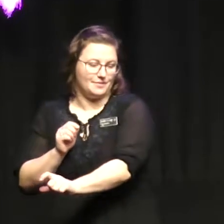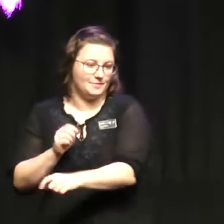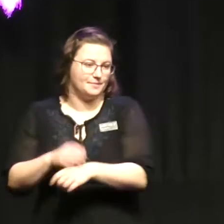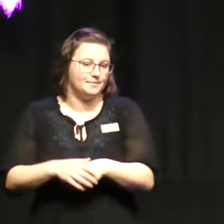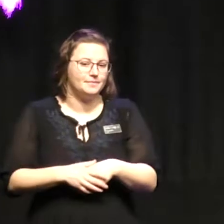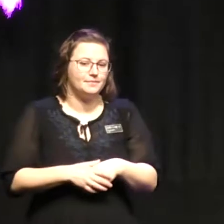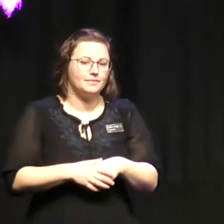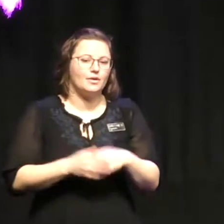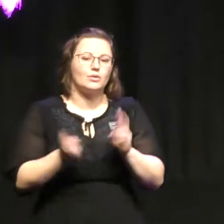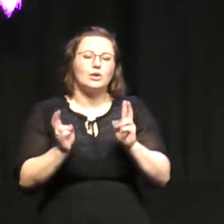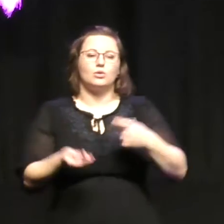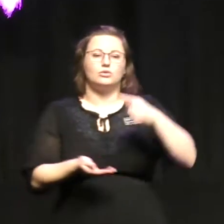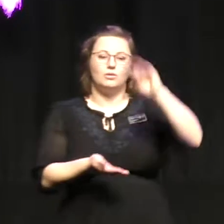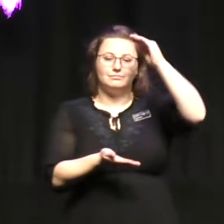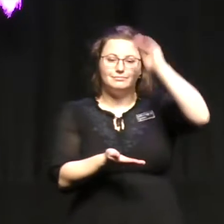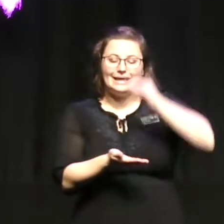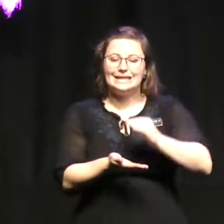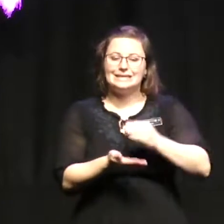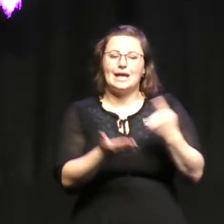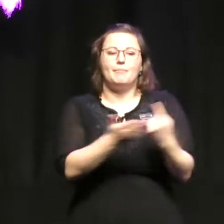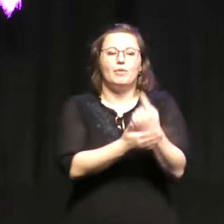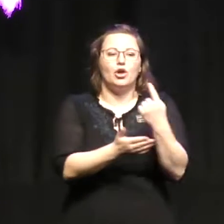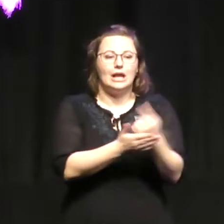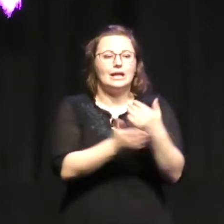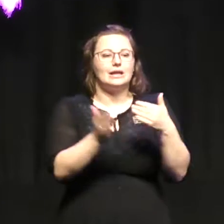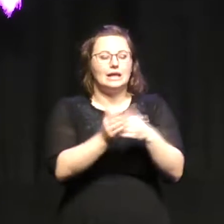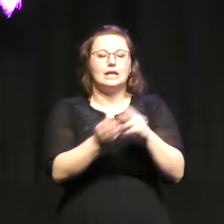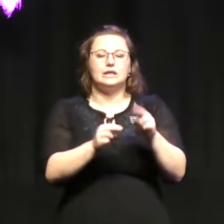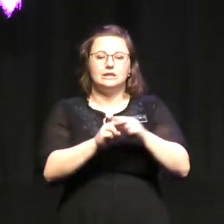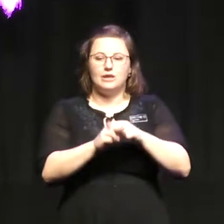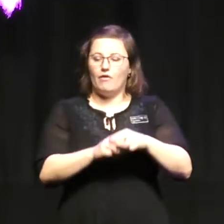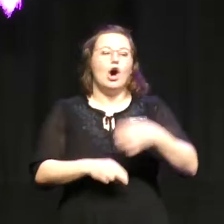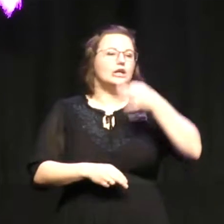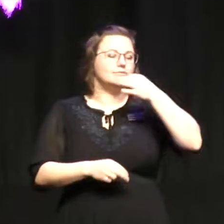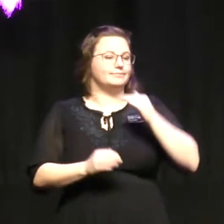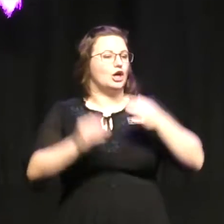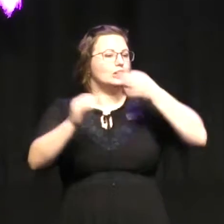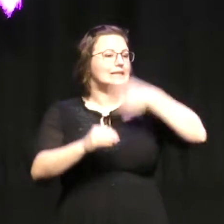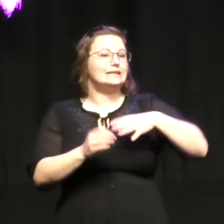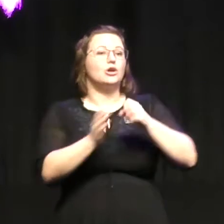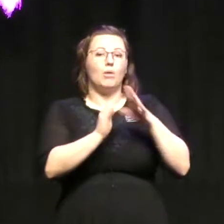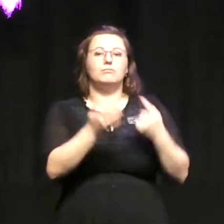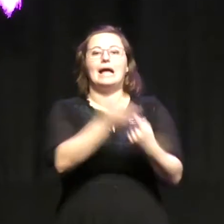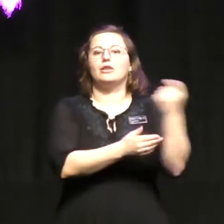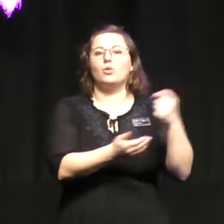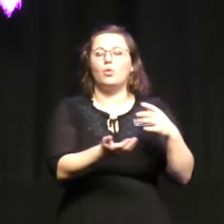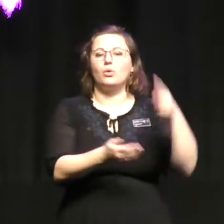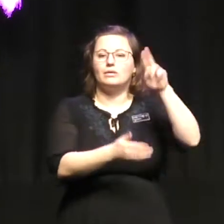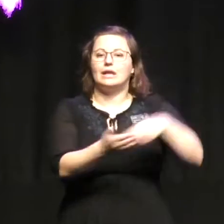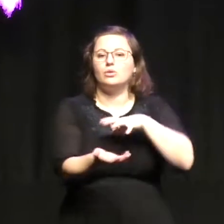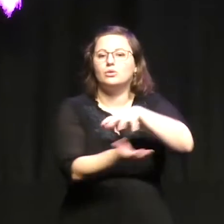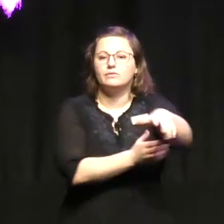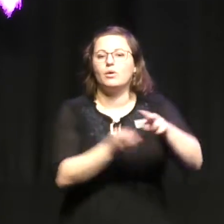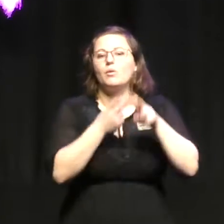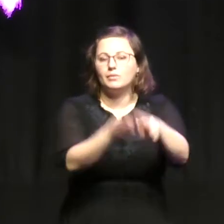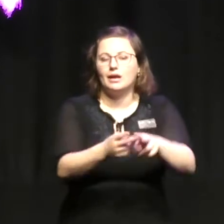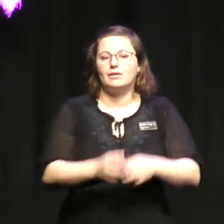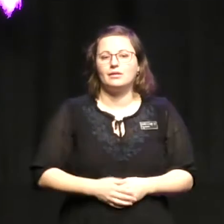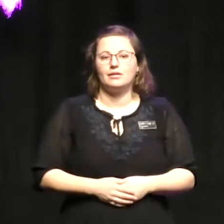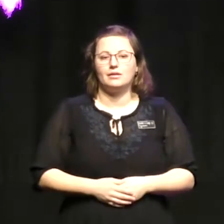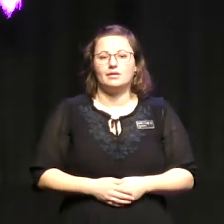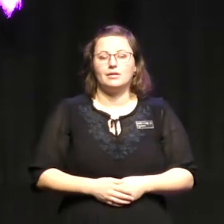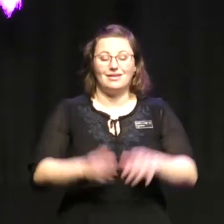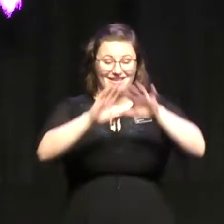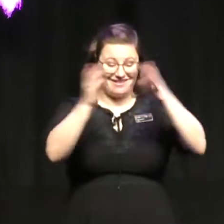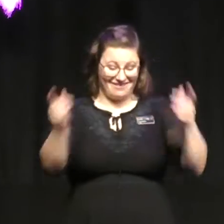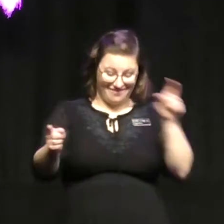impact and reduce the possibility of being vulnerable to natural disasters. Worldwide,